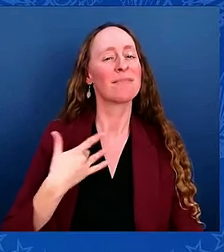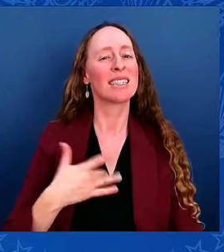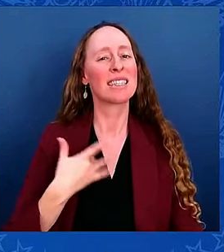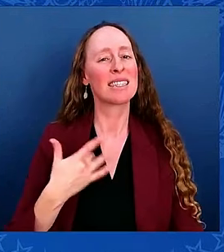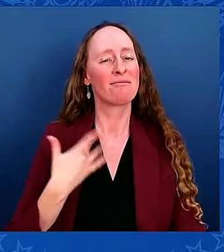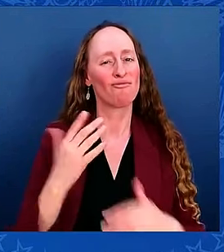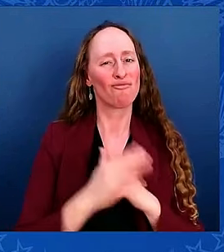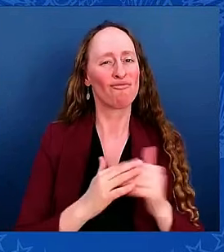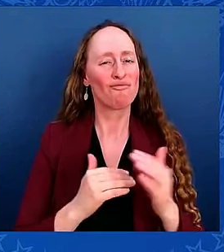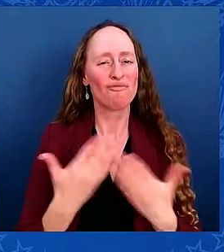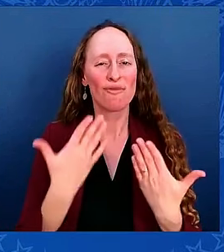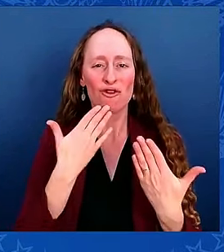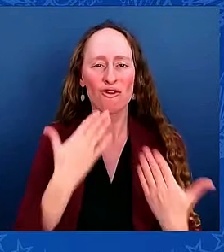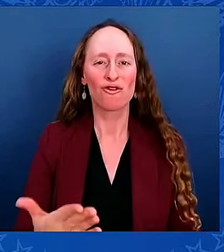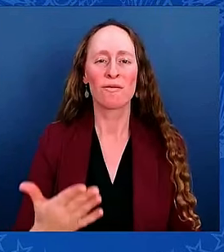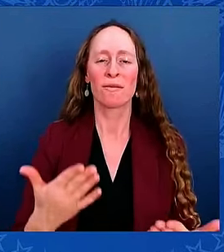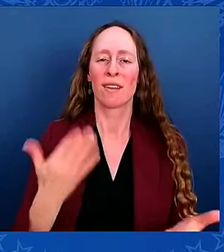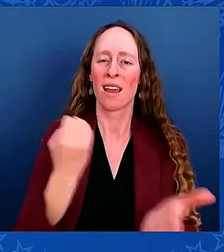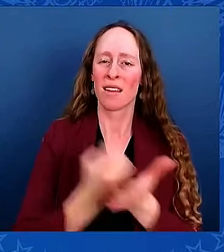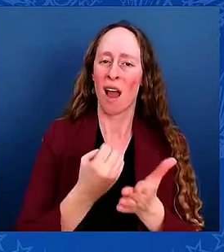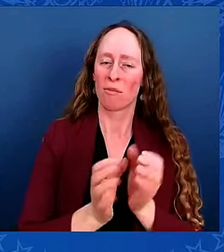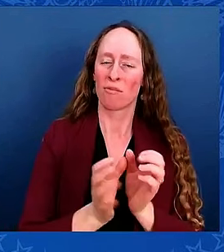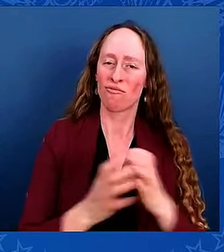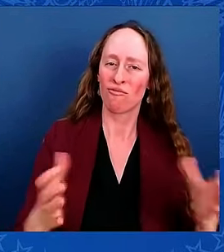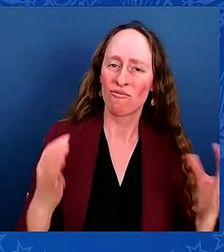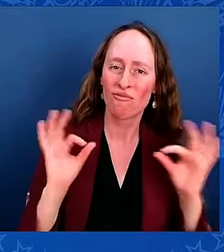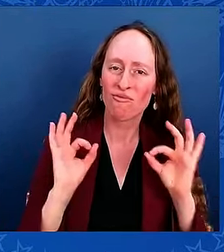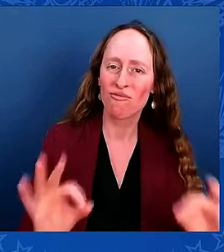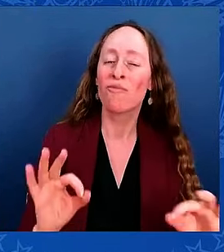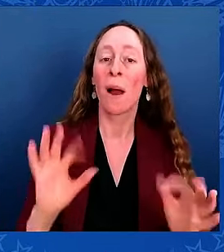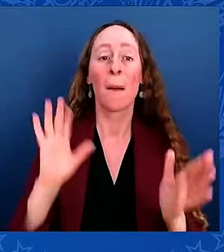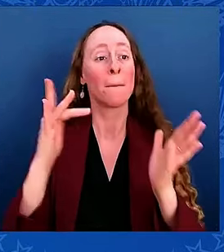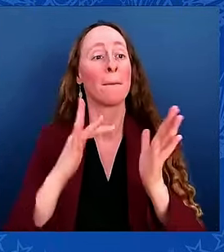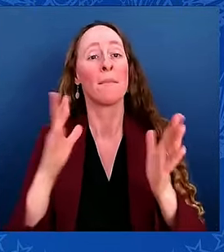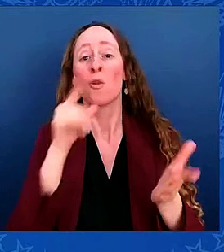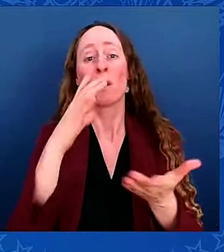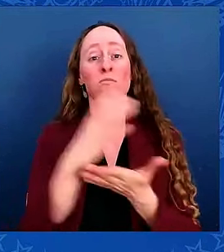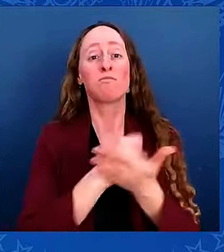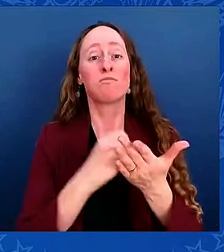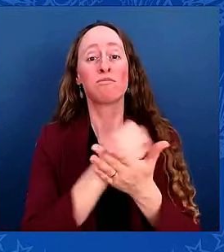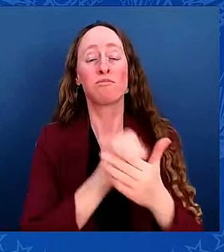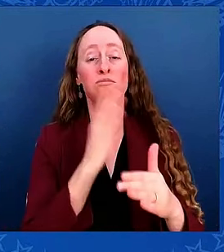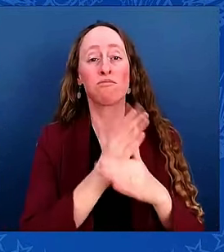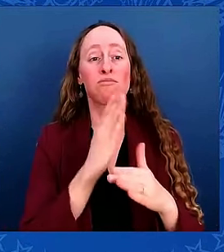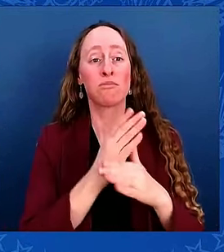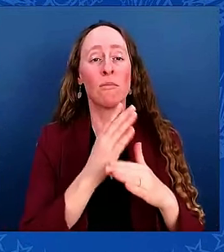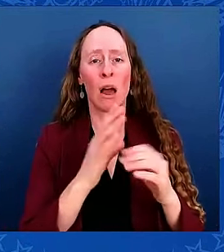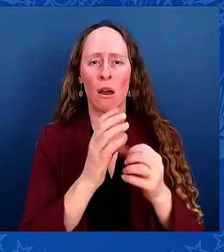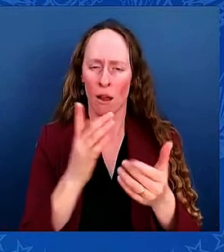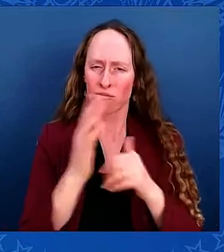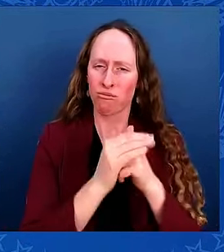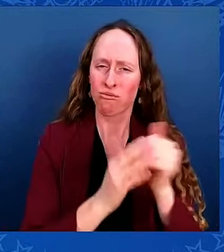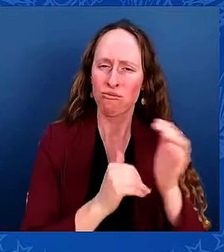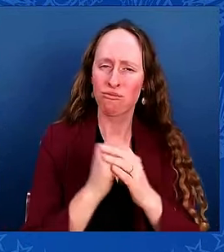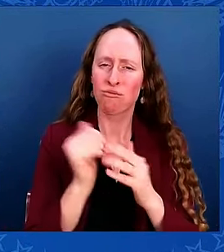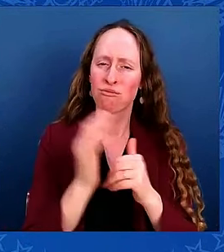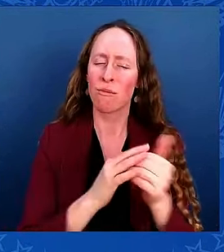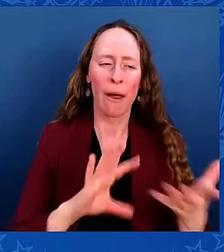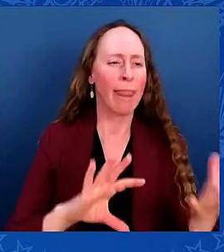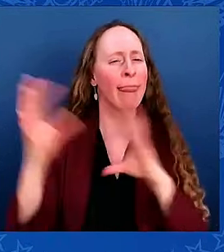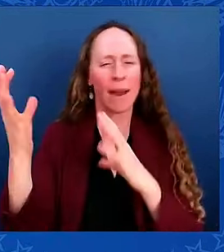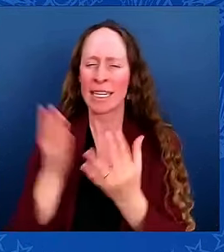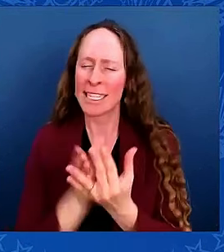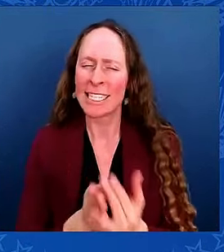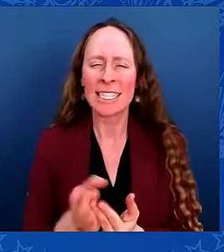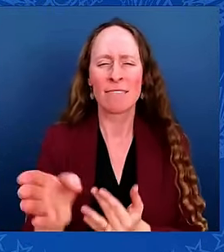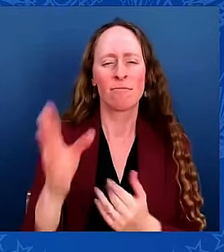only nation in the world that always emerges stronger from a crisis than we went into the crisis, the only one. We have to keep that progress going and